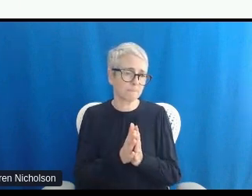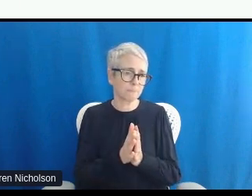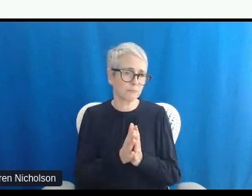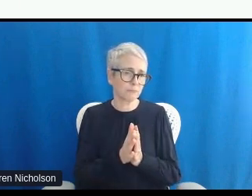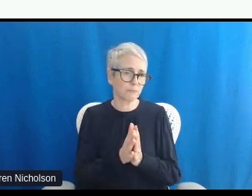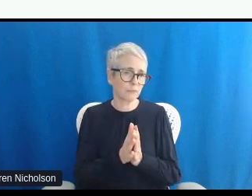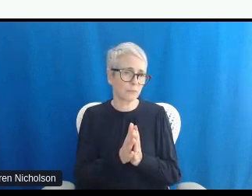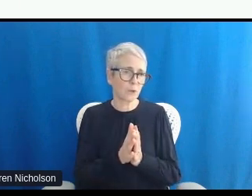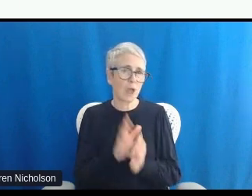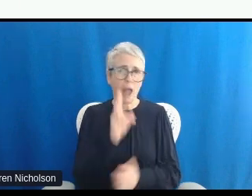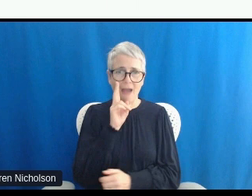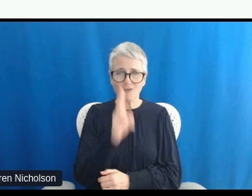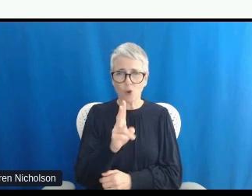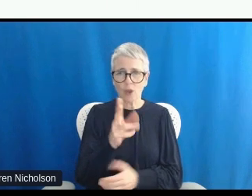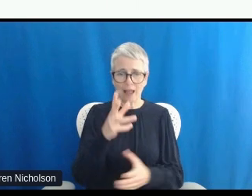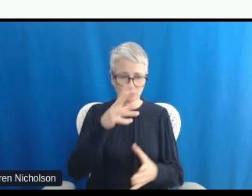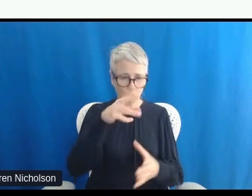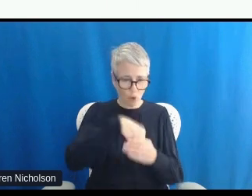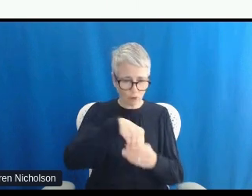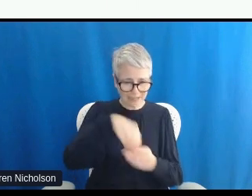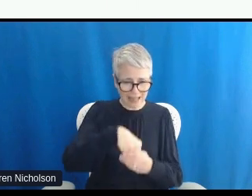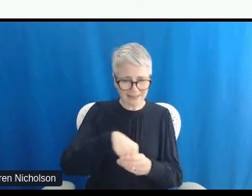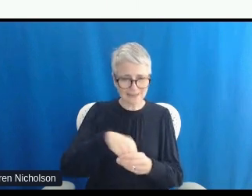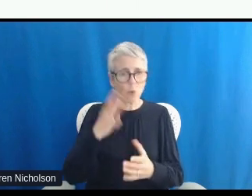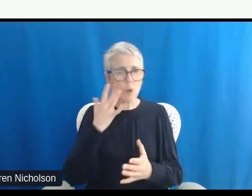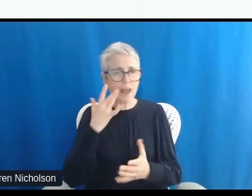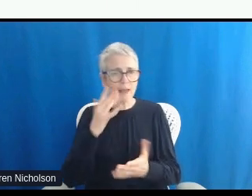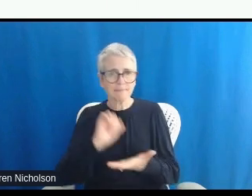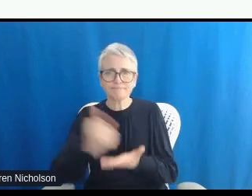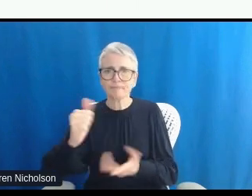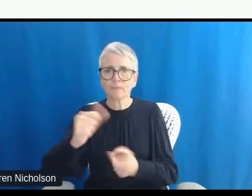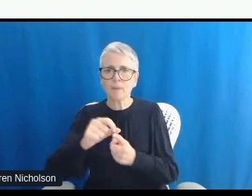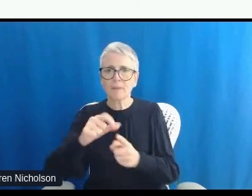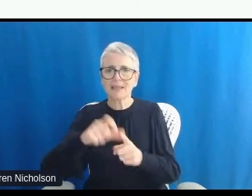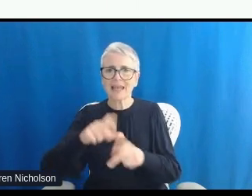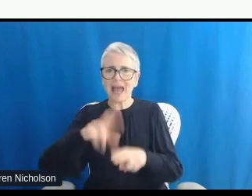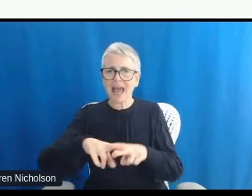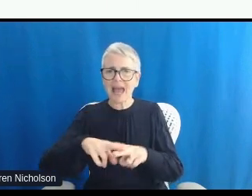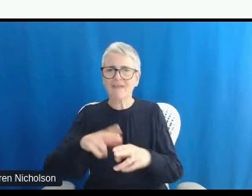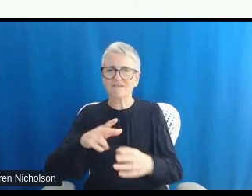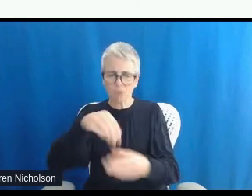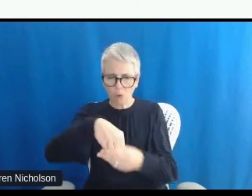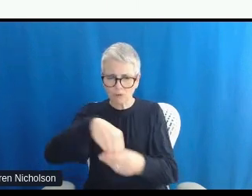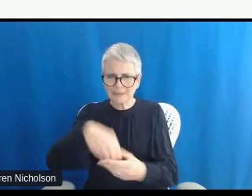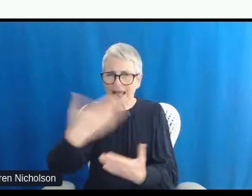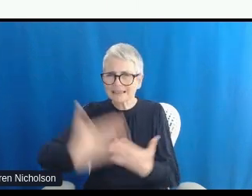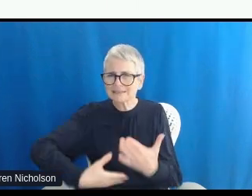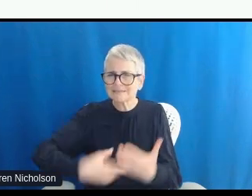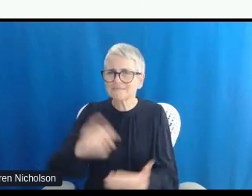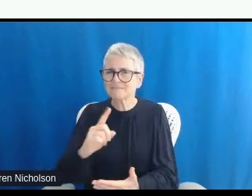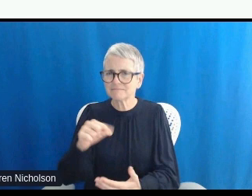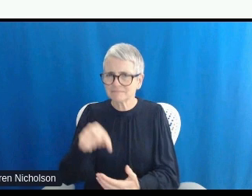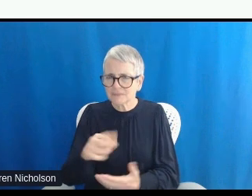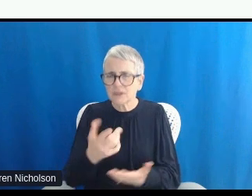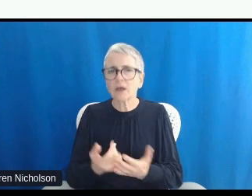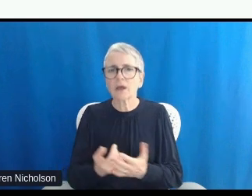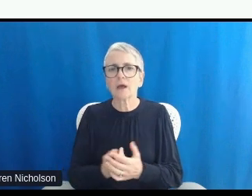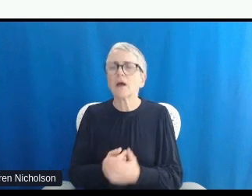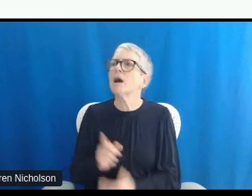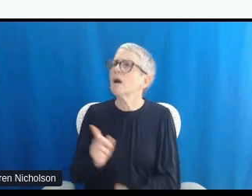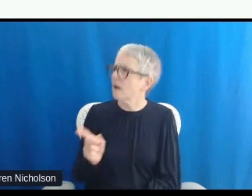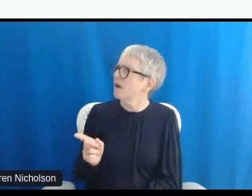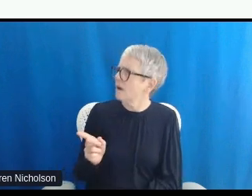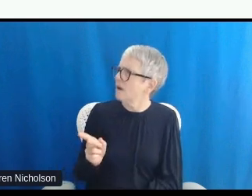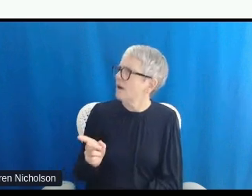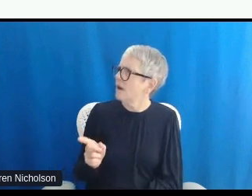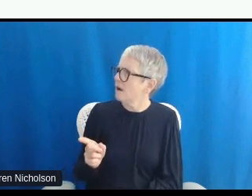also content around PDFs. I can't think of anything else off the top of my head. And some empathy